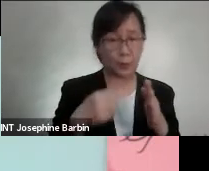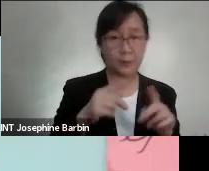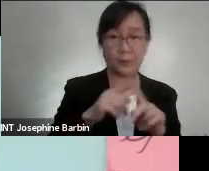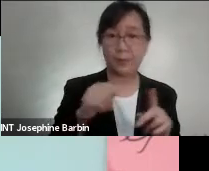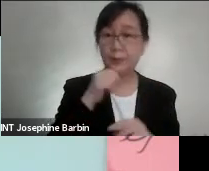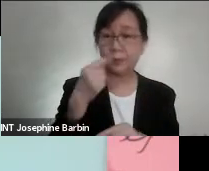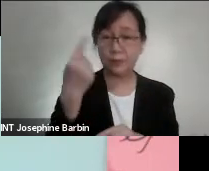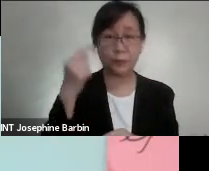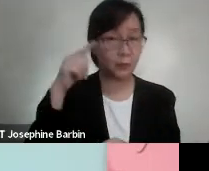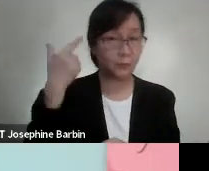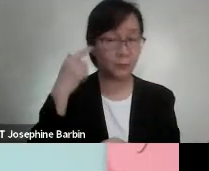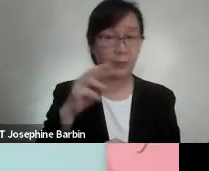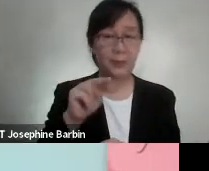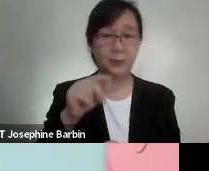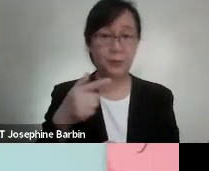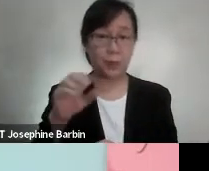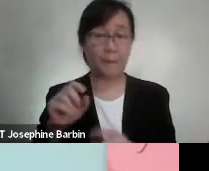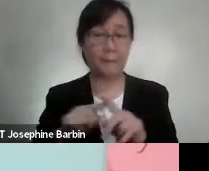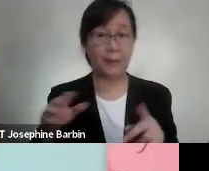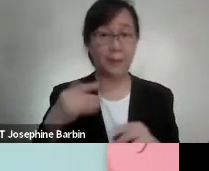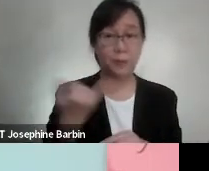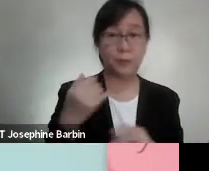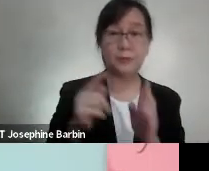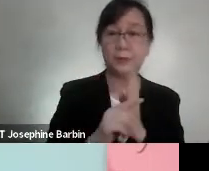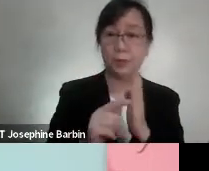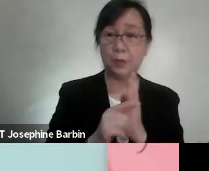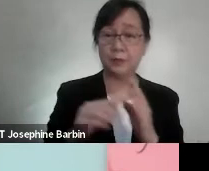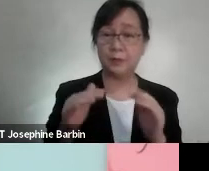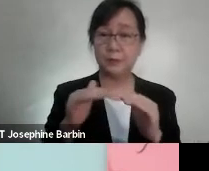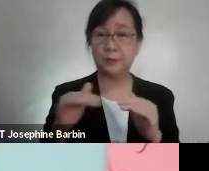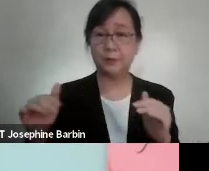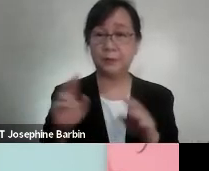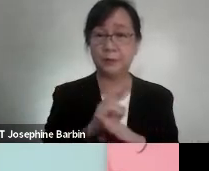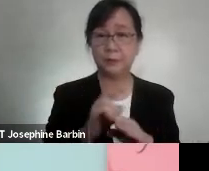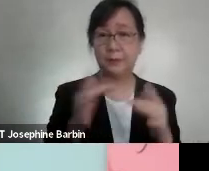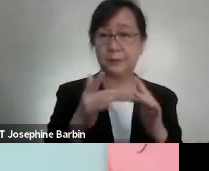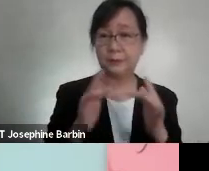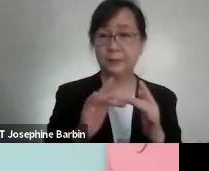and NGOs, but also for the technology platforms themselves.